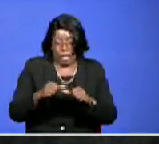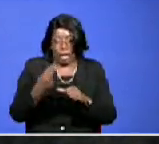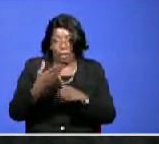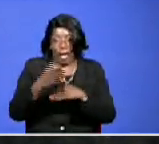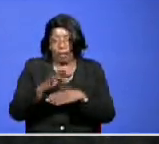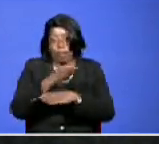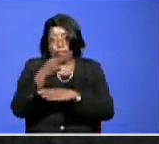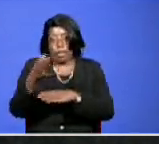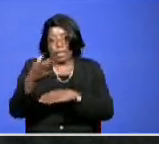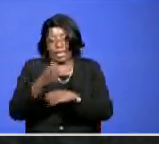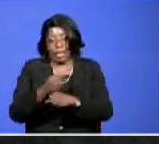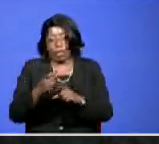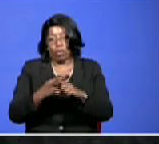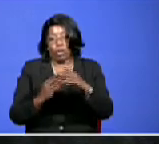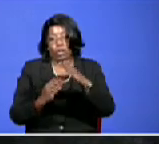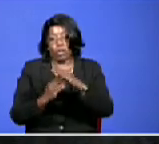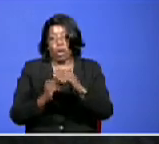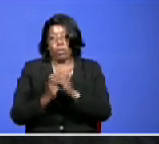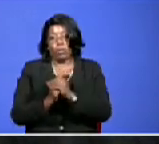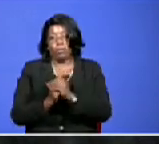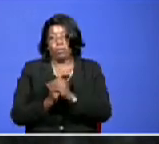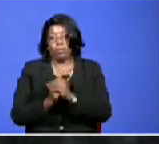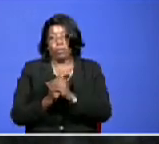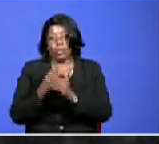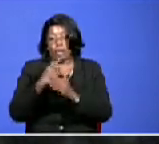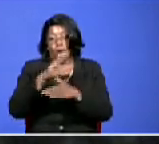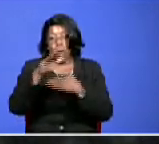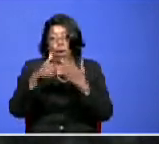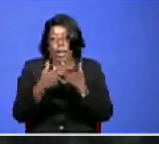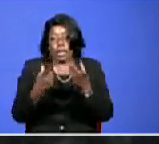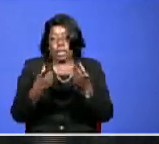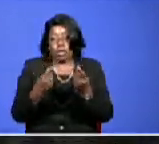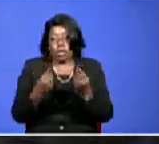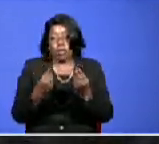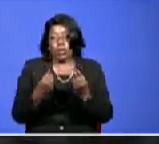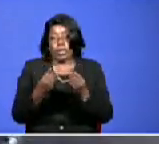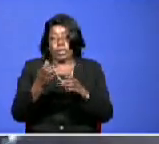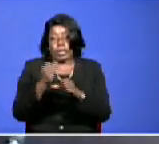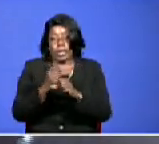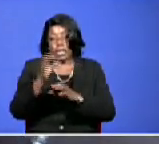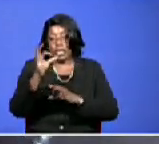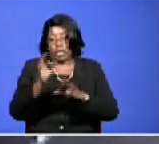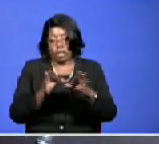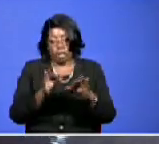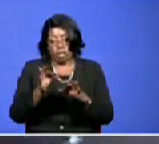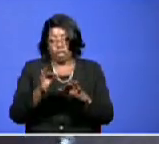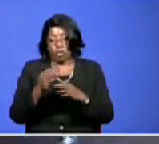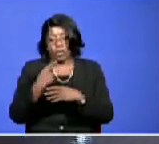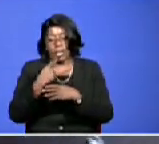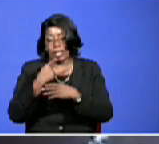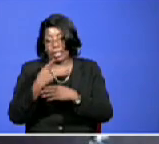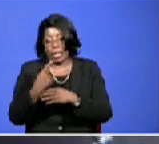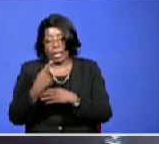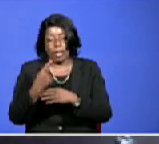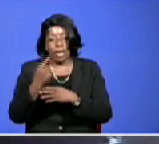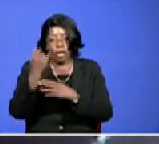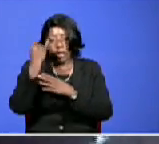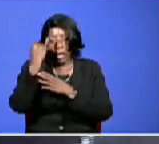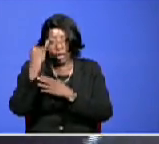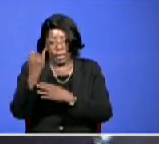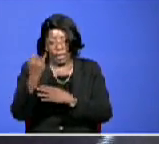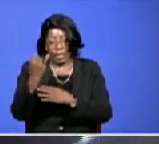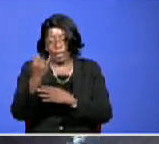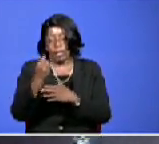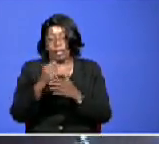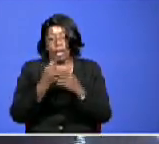after failing to get to the top. All I can do is take the judges' critiques, the audience critiques,